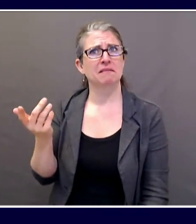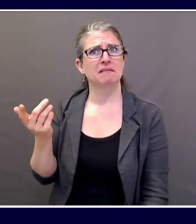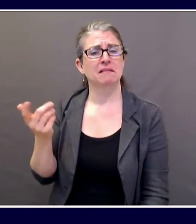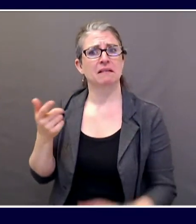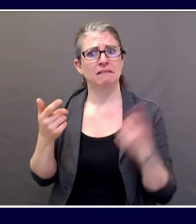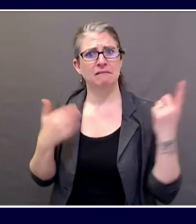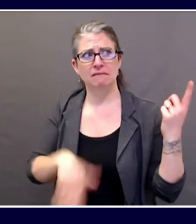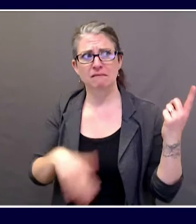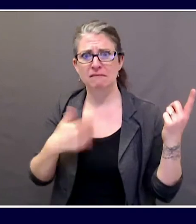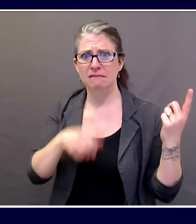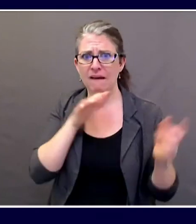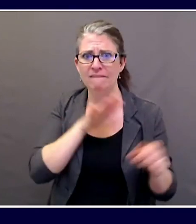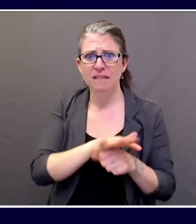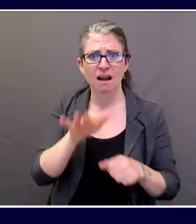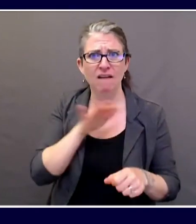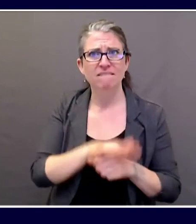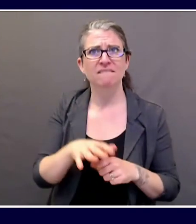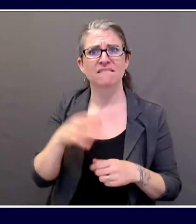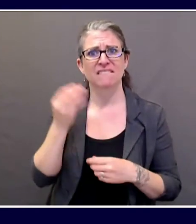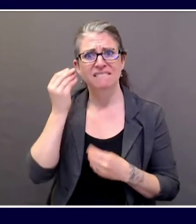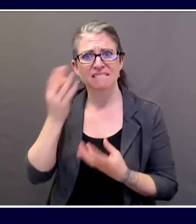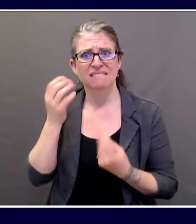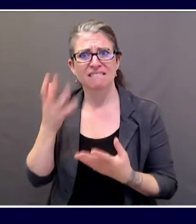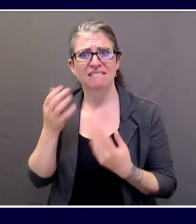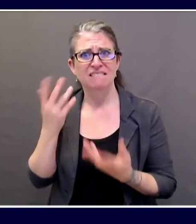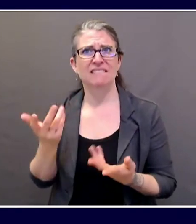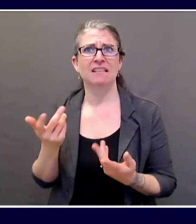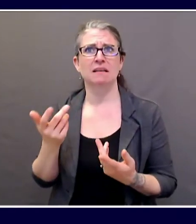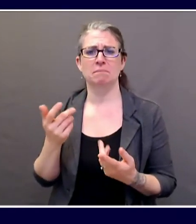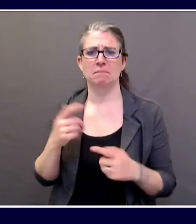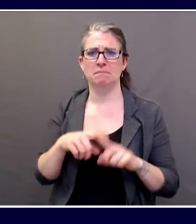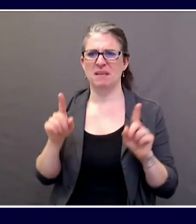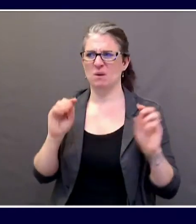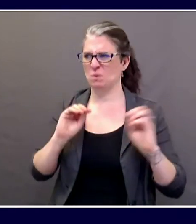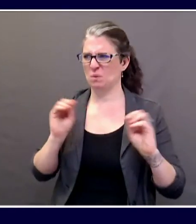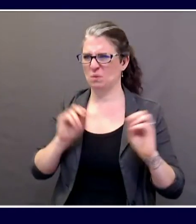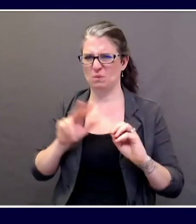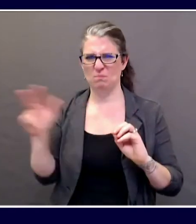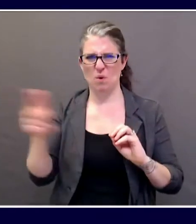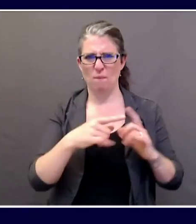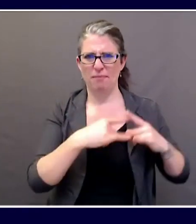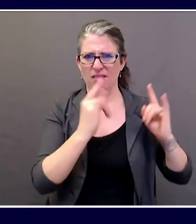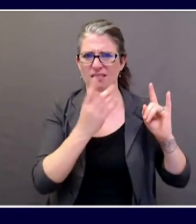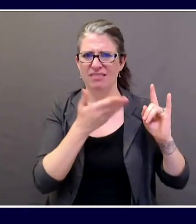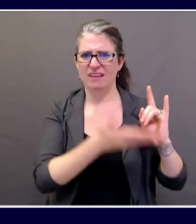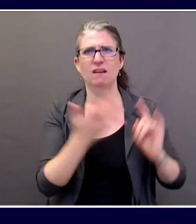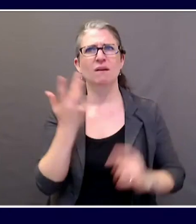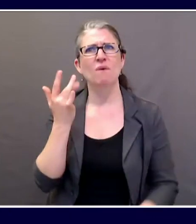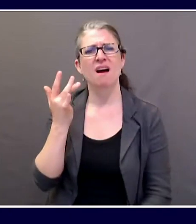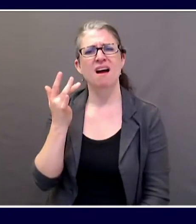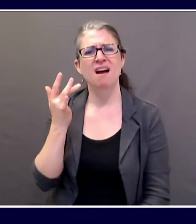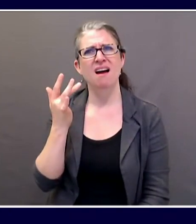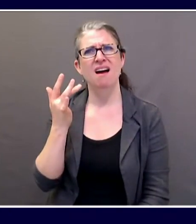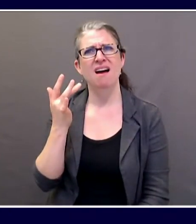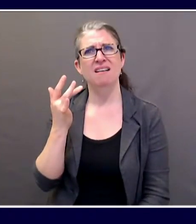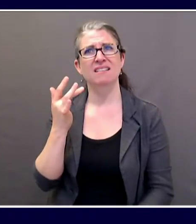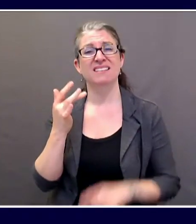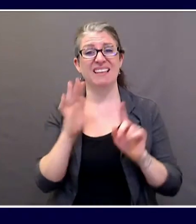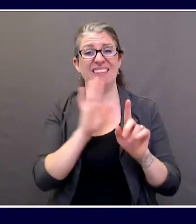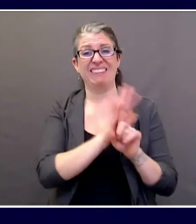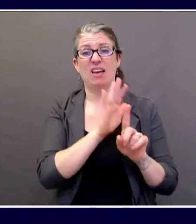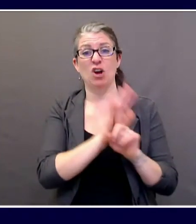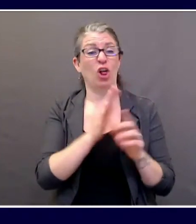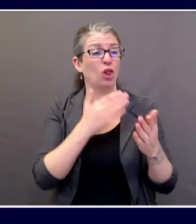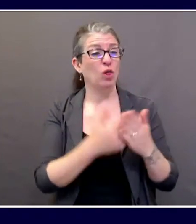feds is not sending the unit there or certain other places that might be considered more rural? Yep, it's a great question,